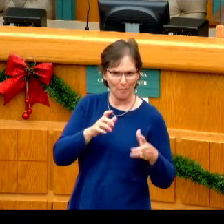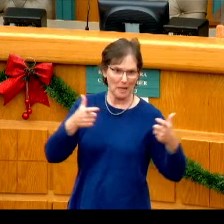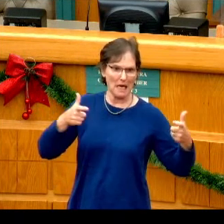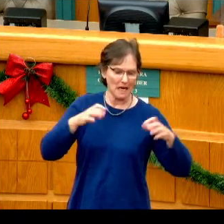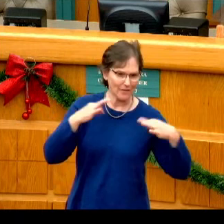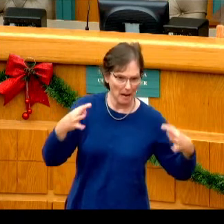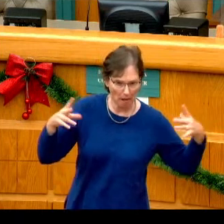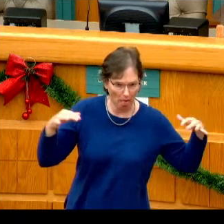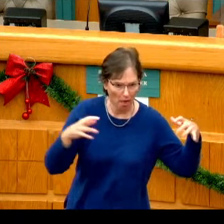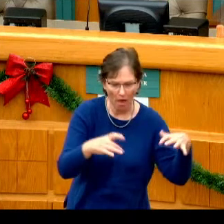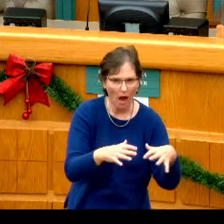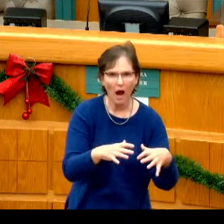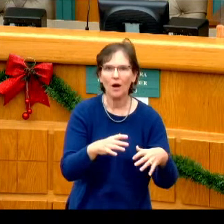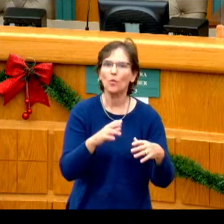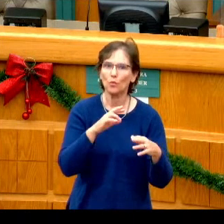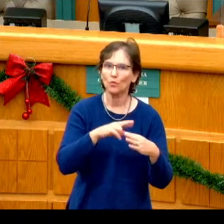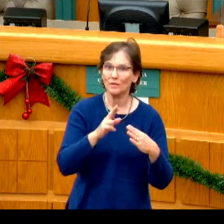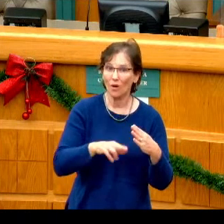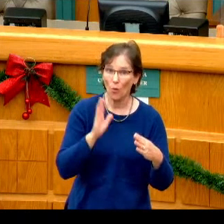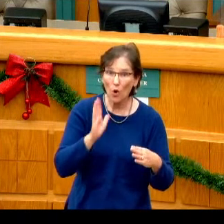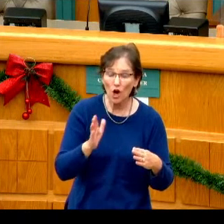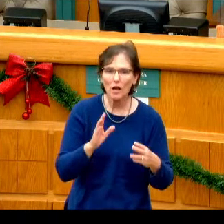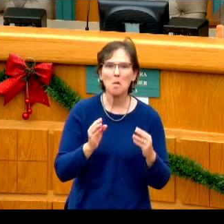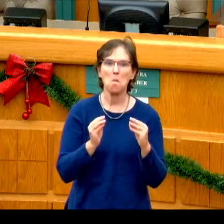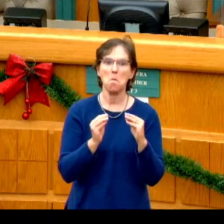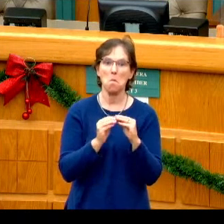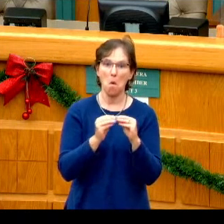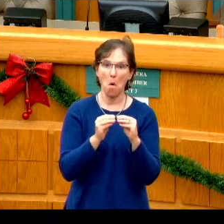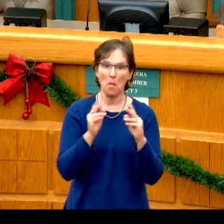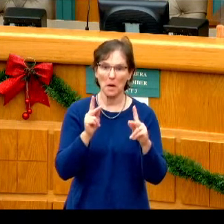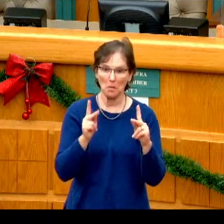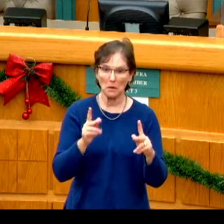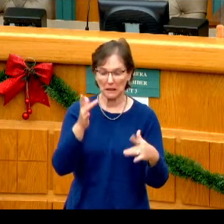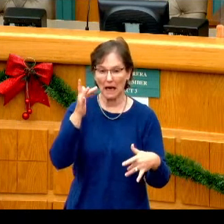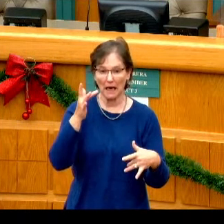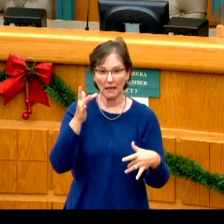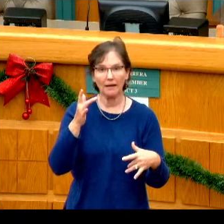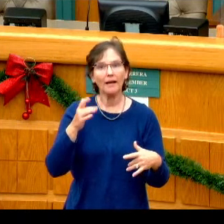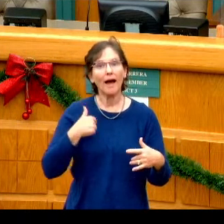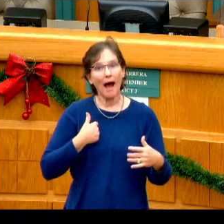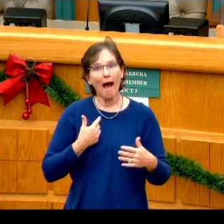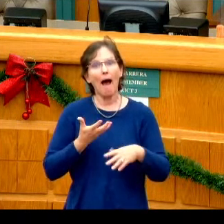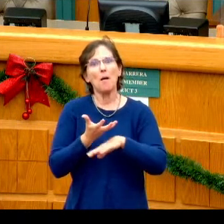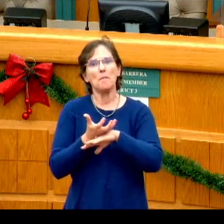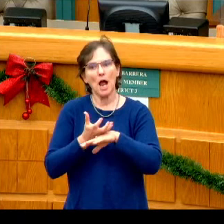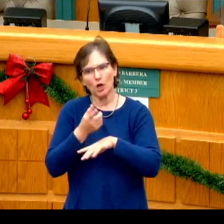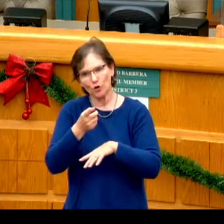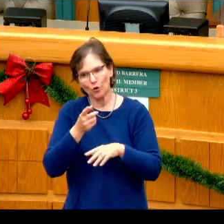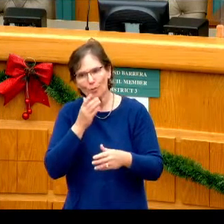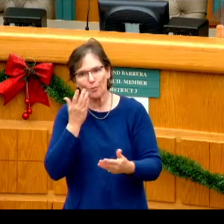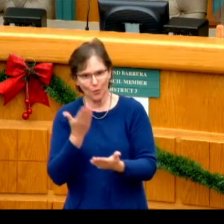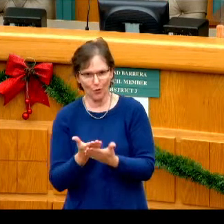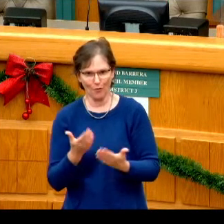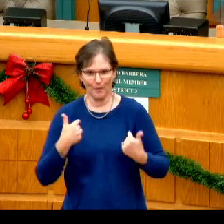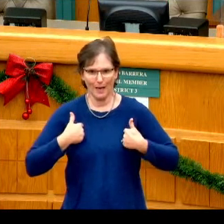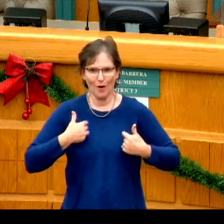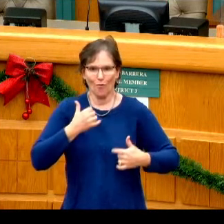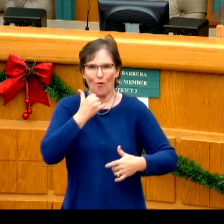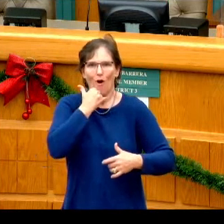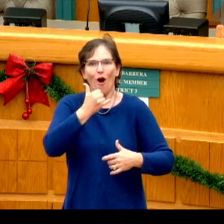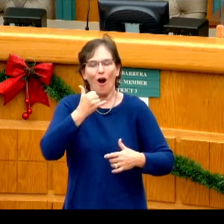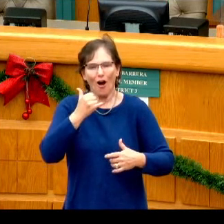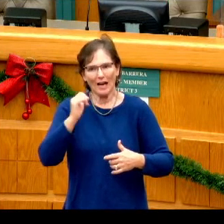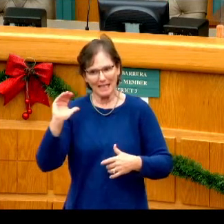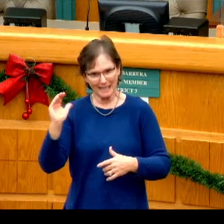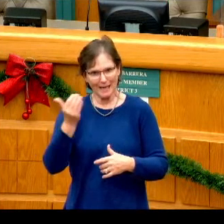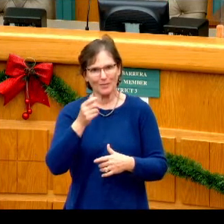cases. And I asked you guys to prove me wrong, and you did. So it looks like not only did we